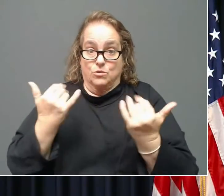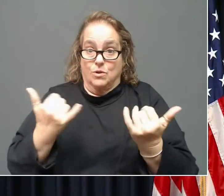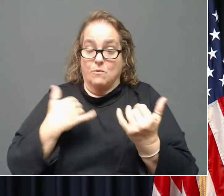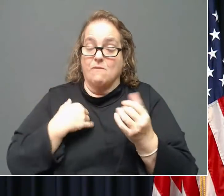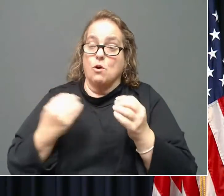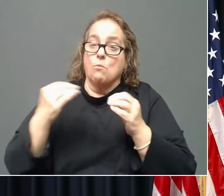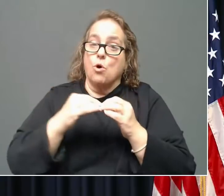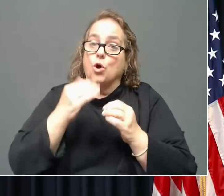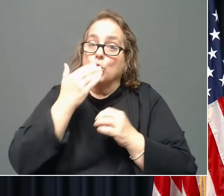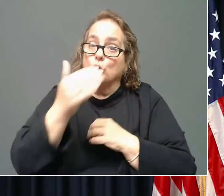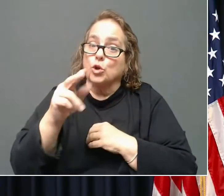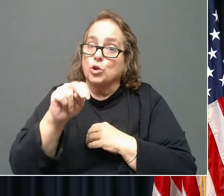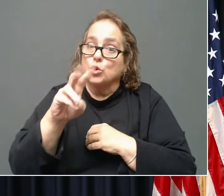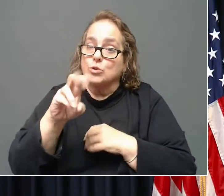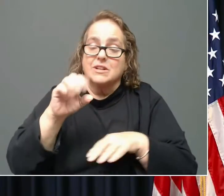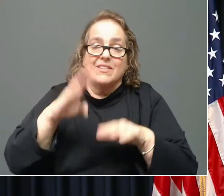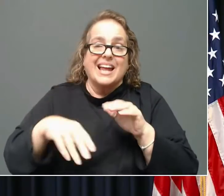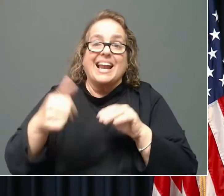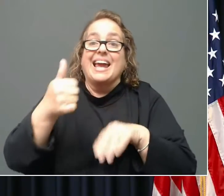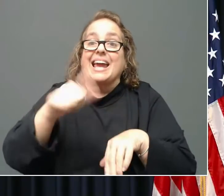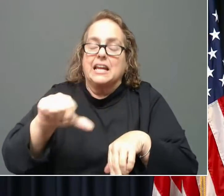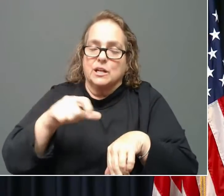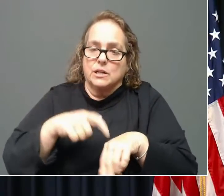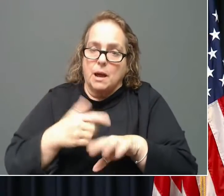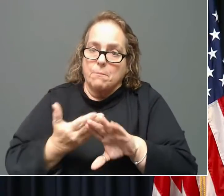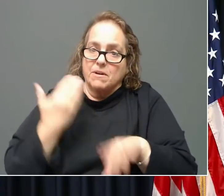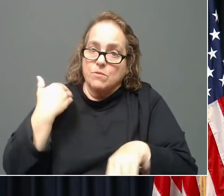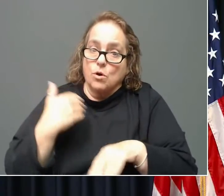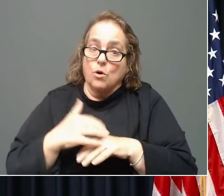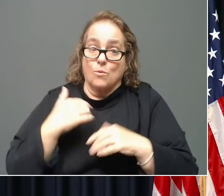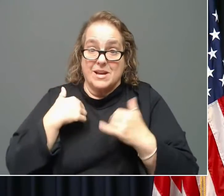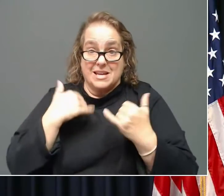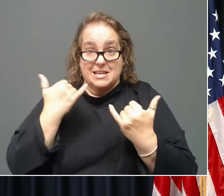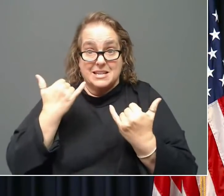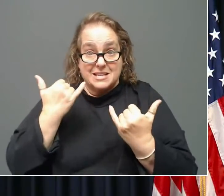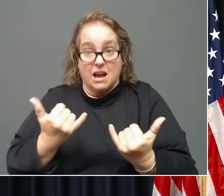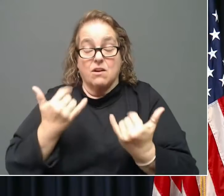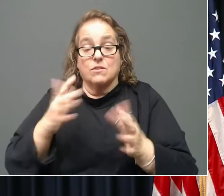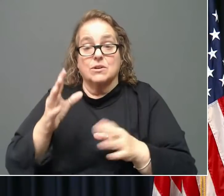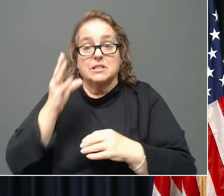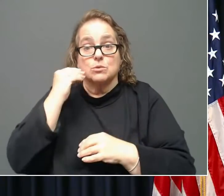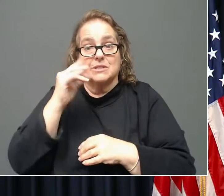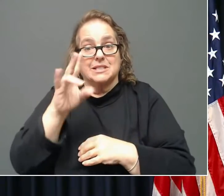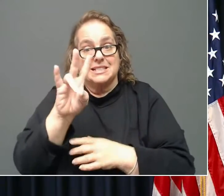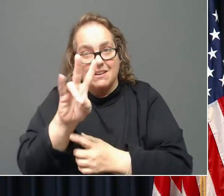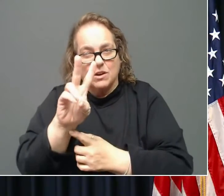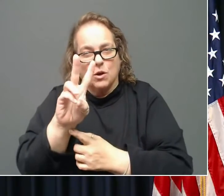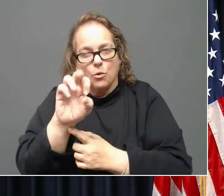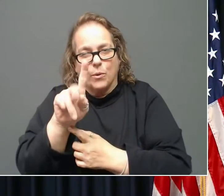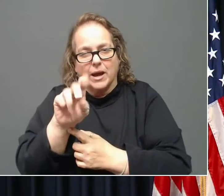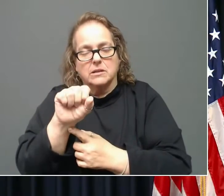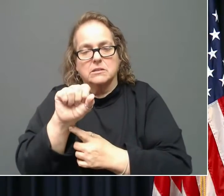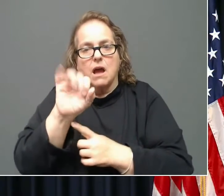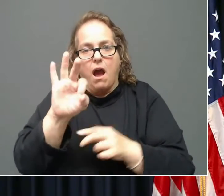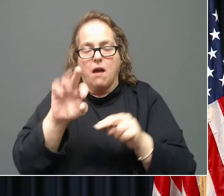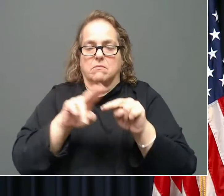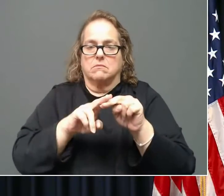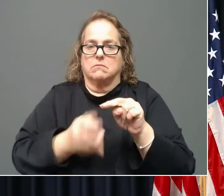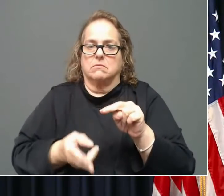any time in this pandemic. We have now experienced 7 weeks of declining cases, if we can put up the